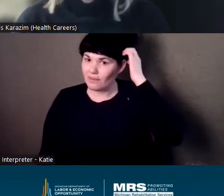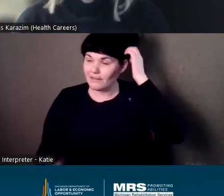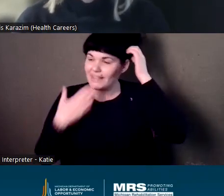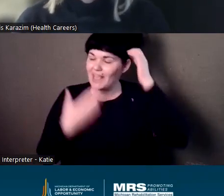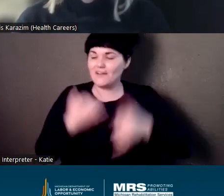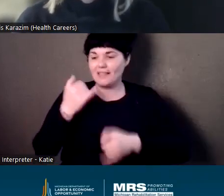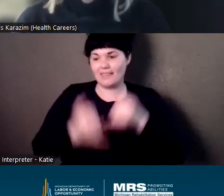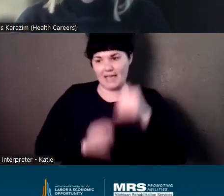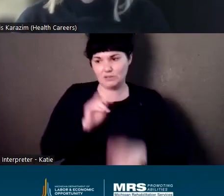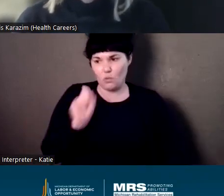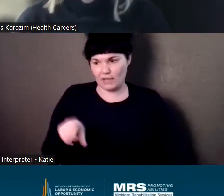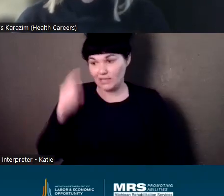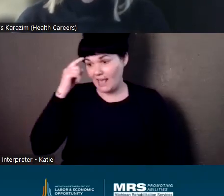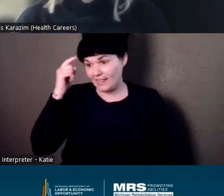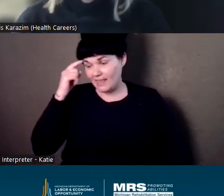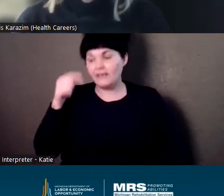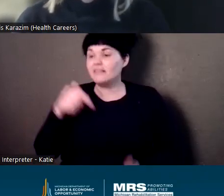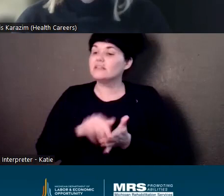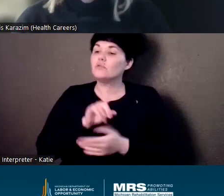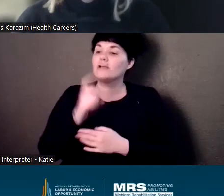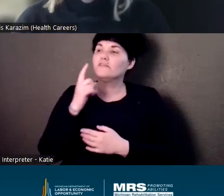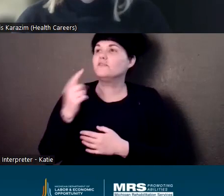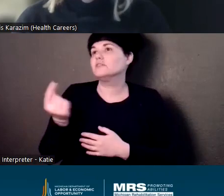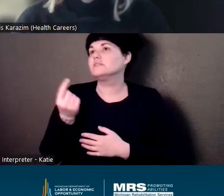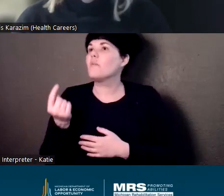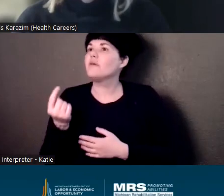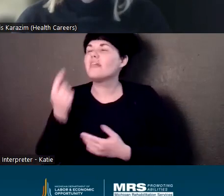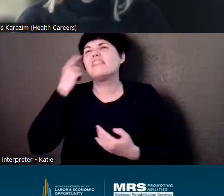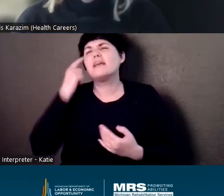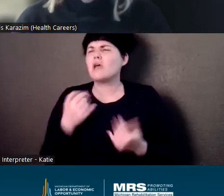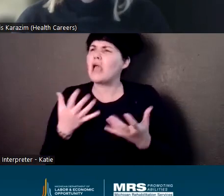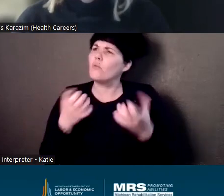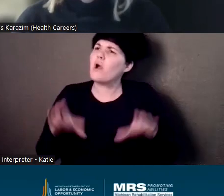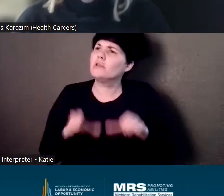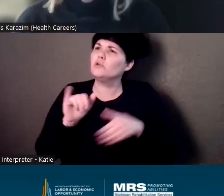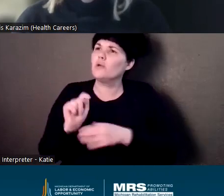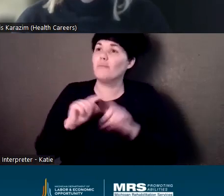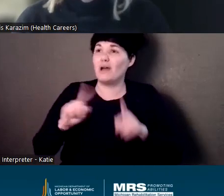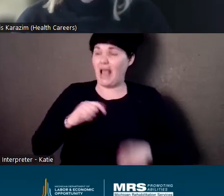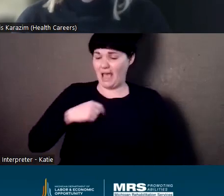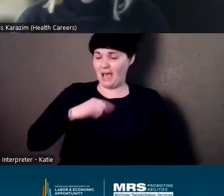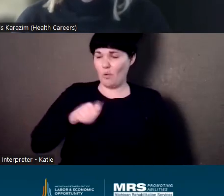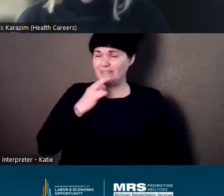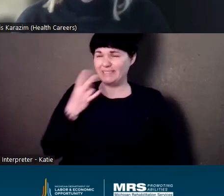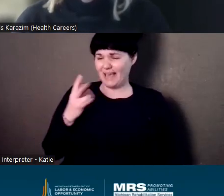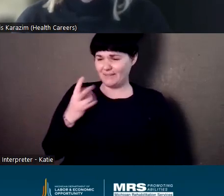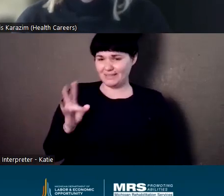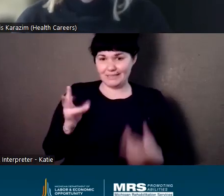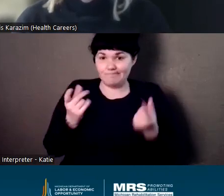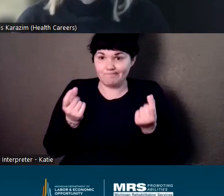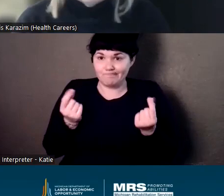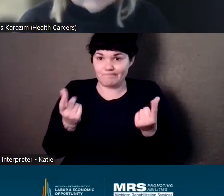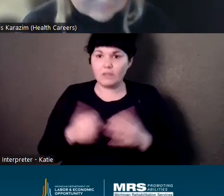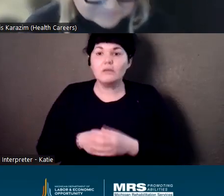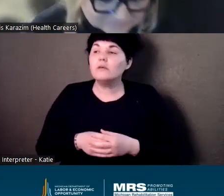this is probably for someone who is like, hey, I want to do this, but I'm only 17. What can I do? So what would you